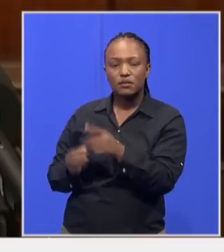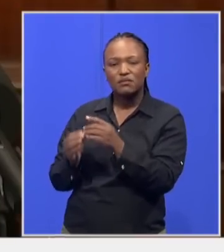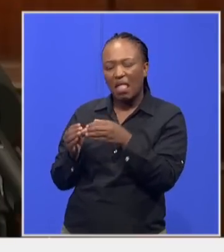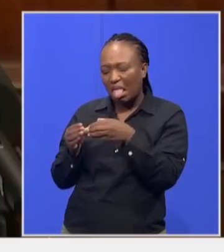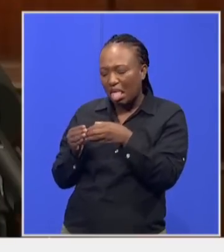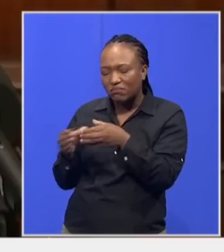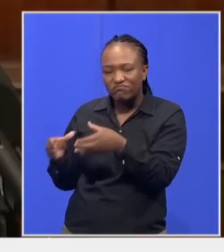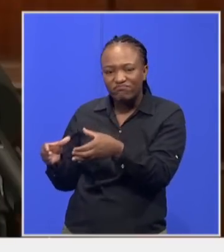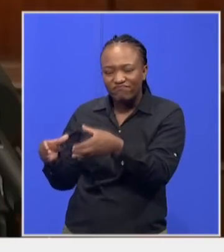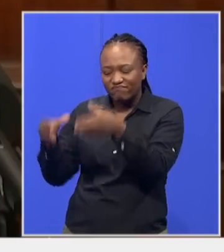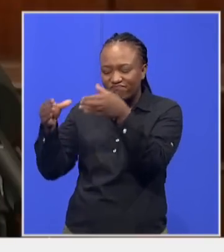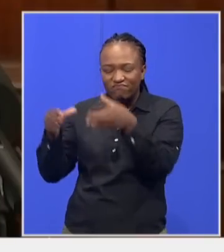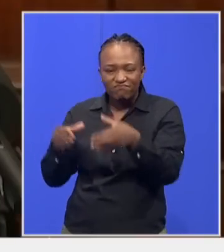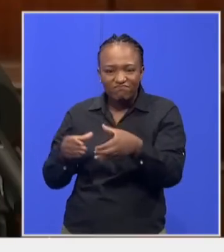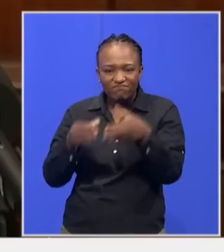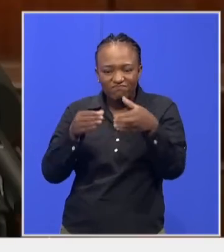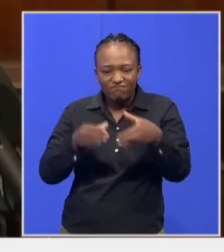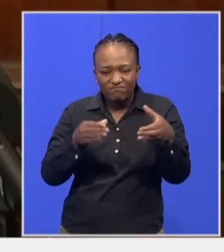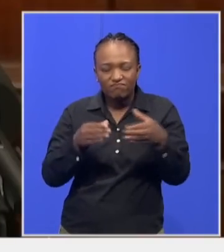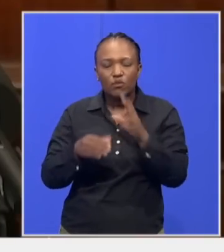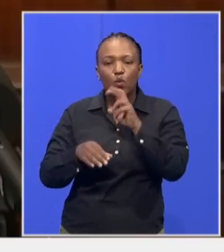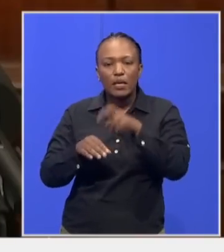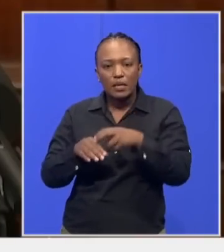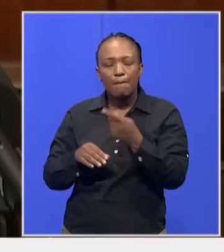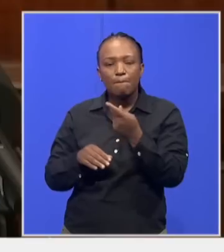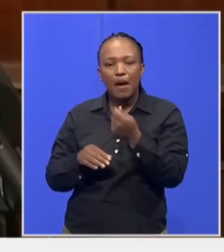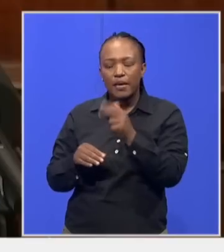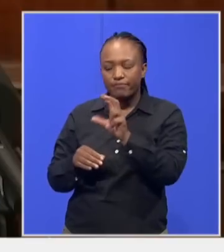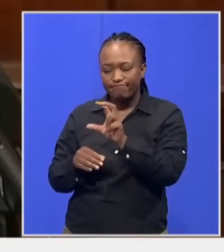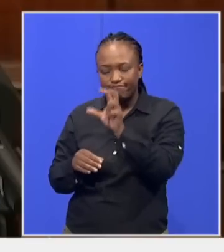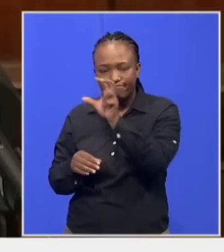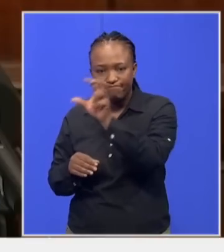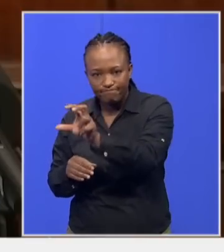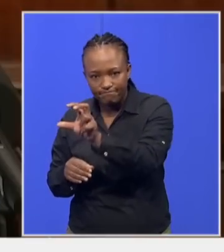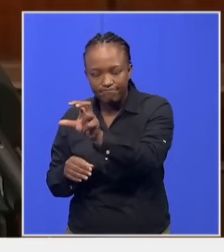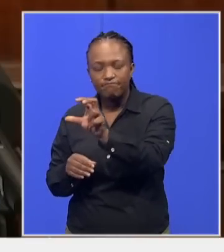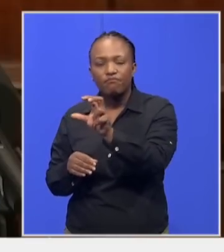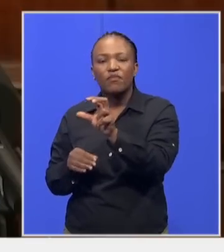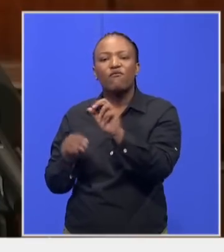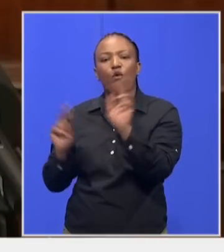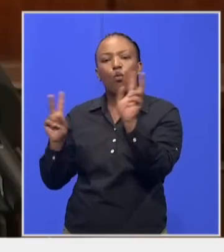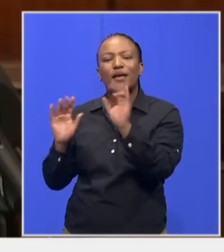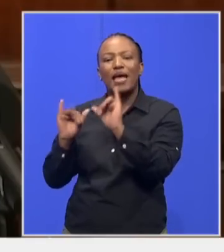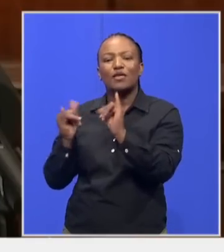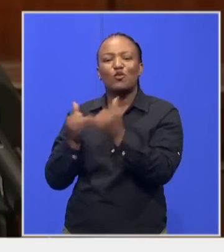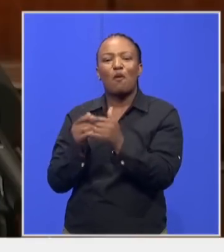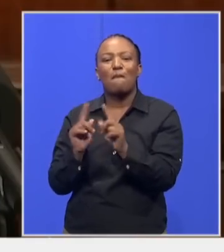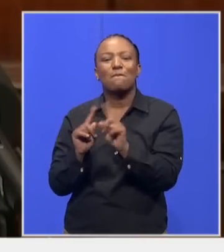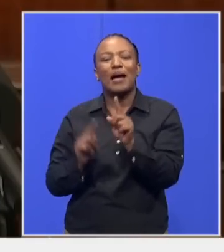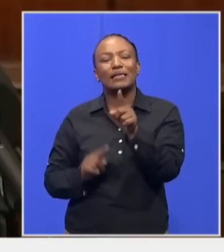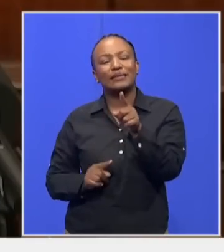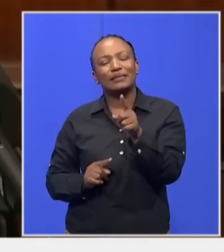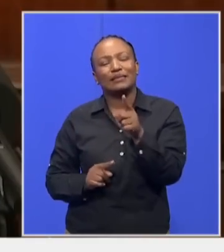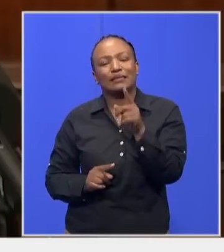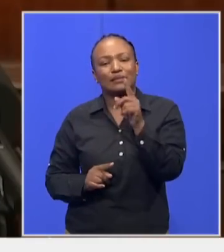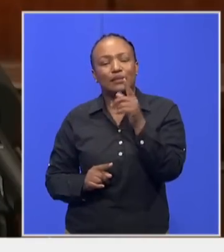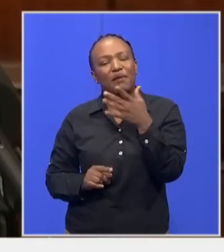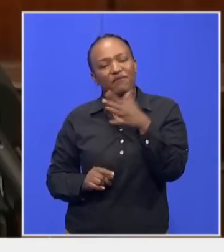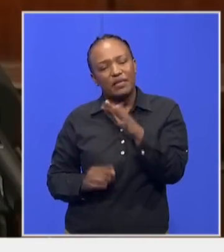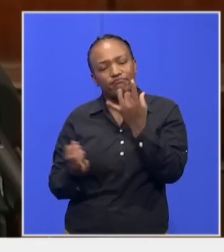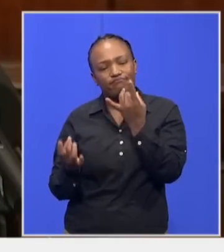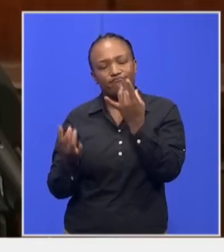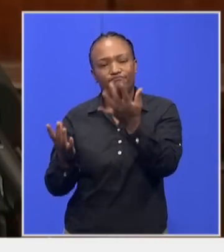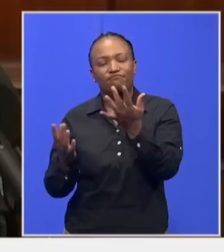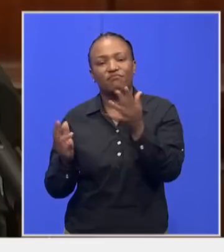that there has to be capital expenditure on the part of Eskom. And I did make the point that the constraints on Eskom balance sheet